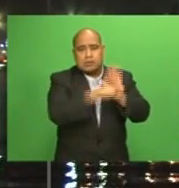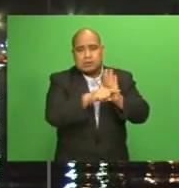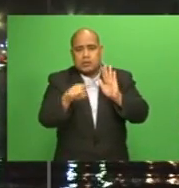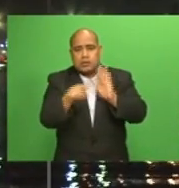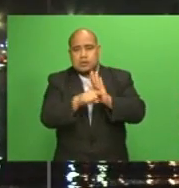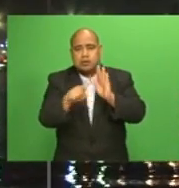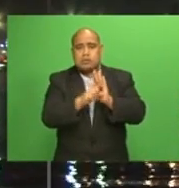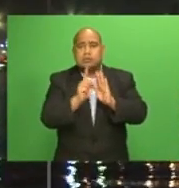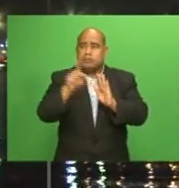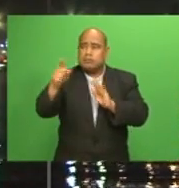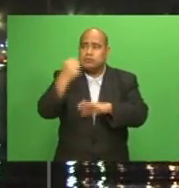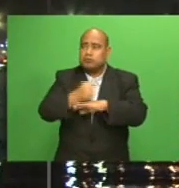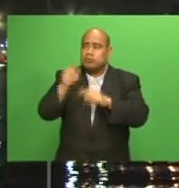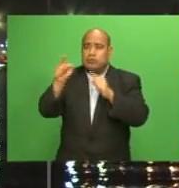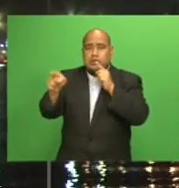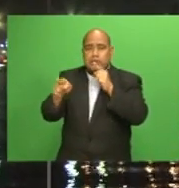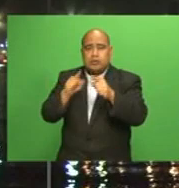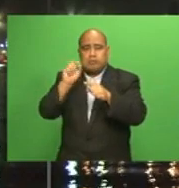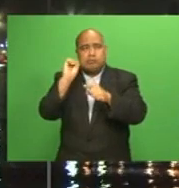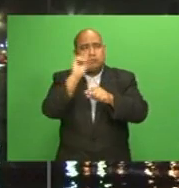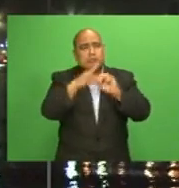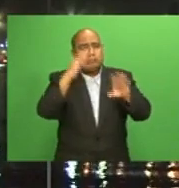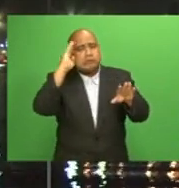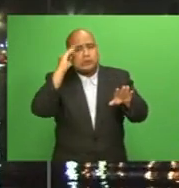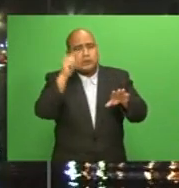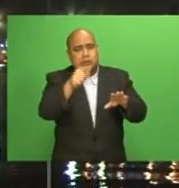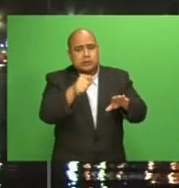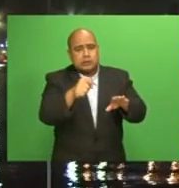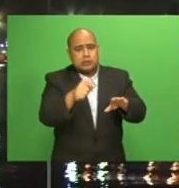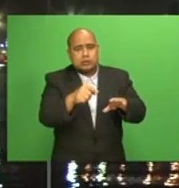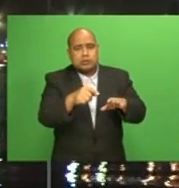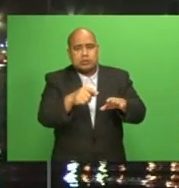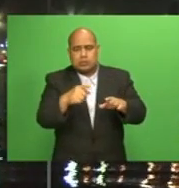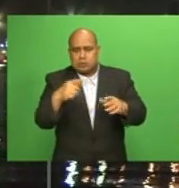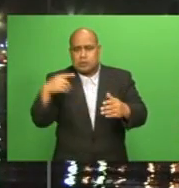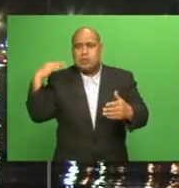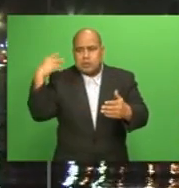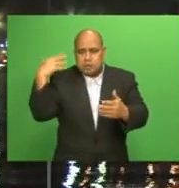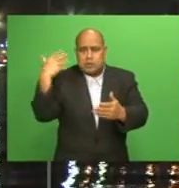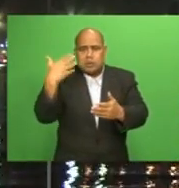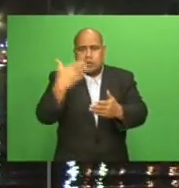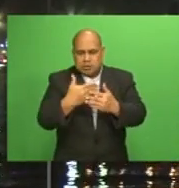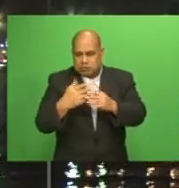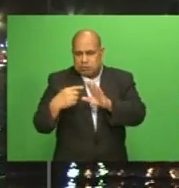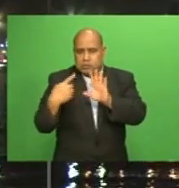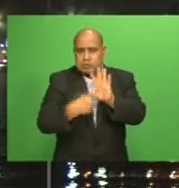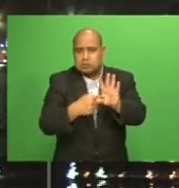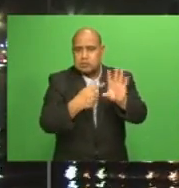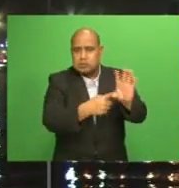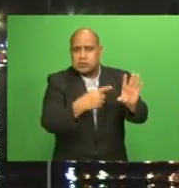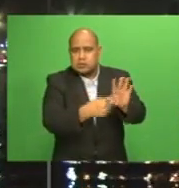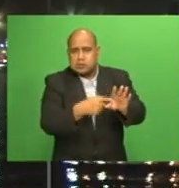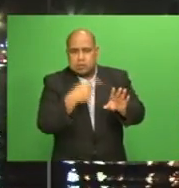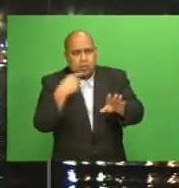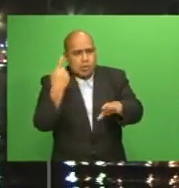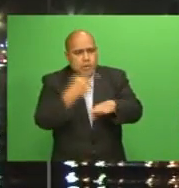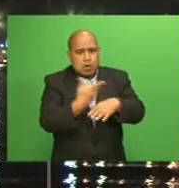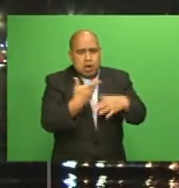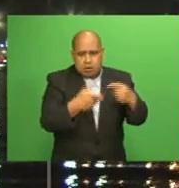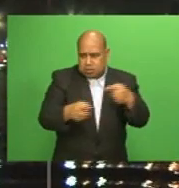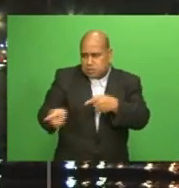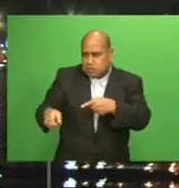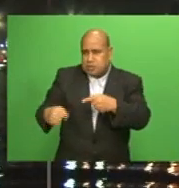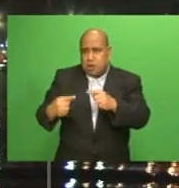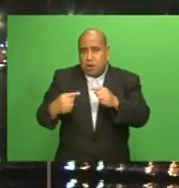prominent anti-government Facebook pages over several years in exchange for cash payments made by opposition parties.